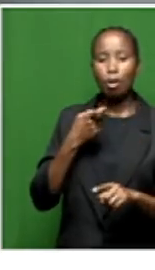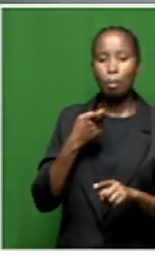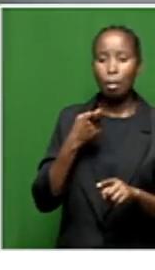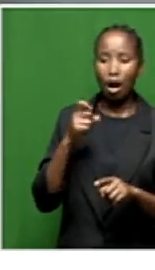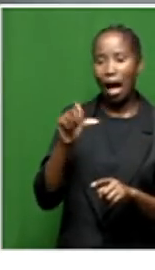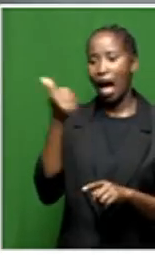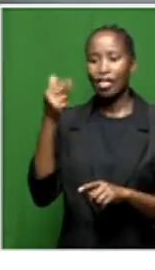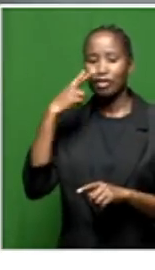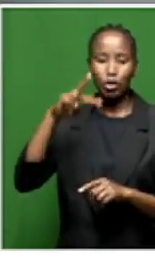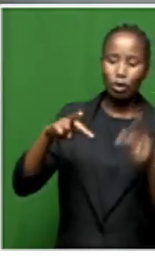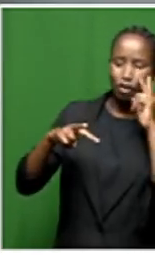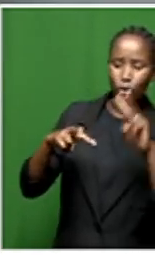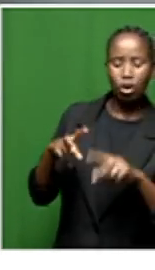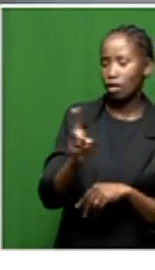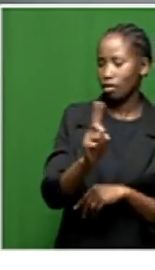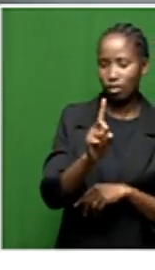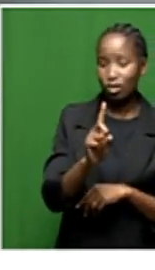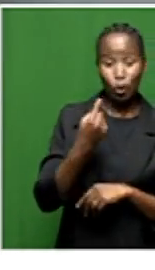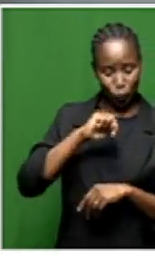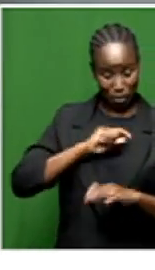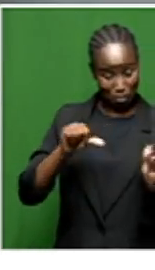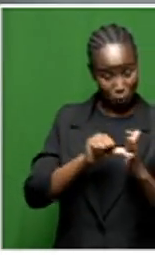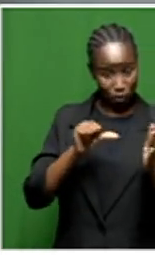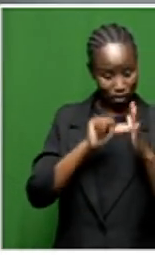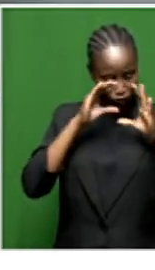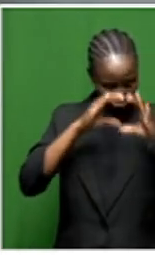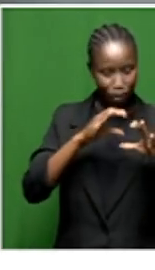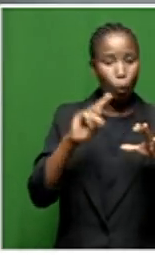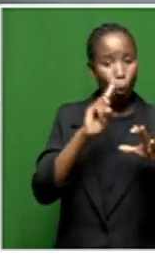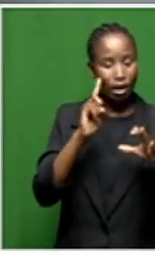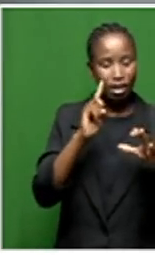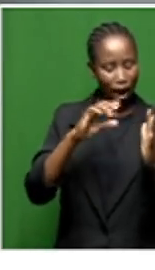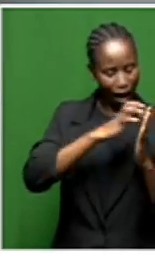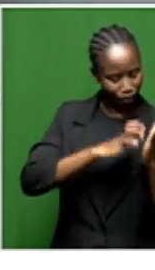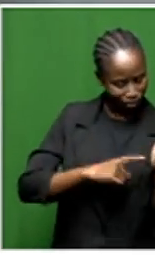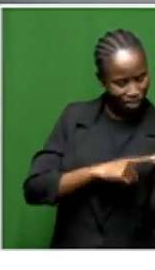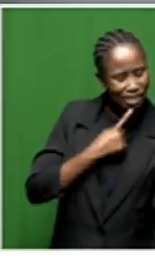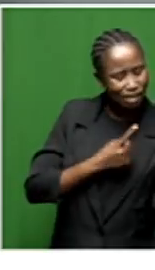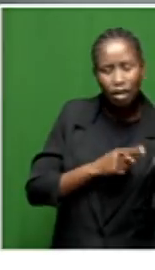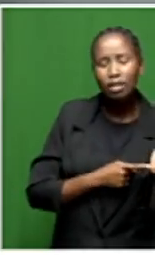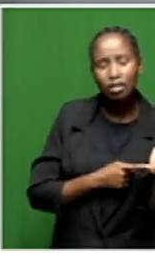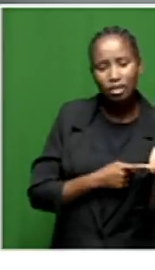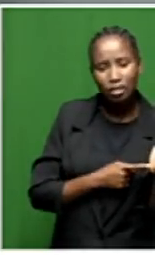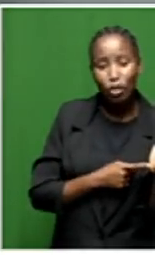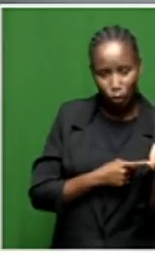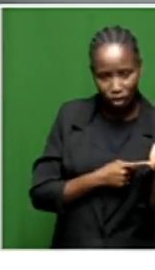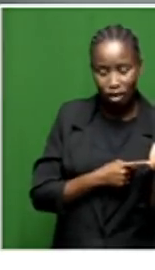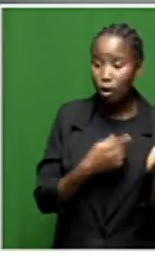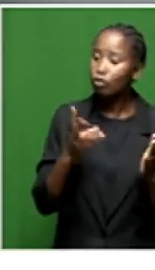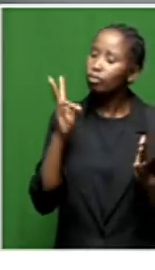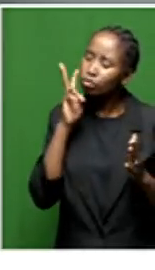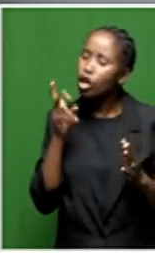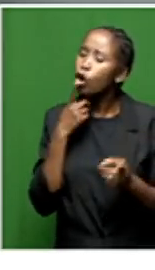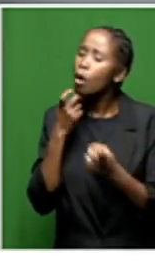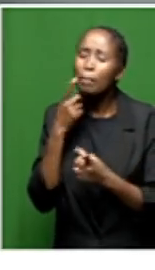certain views. We look at what is contained in the affidavits. There is a complainant in the matter. We look